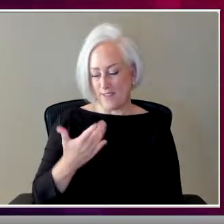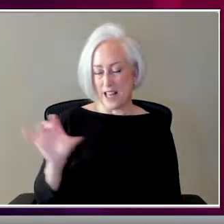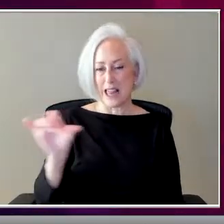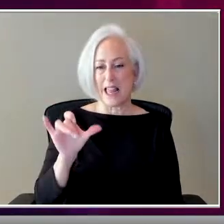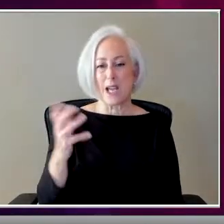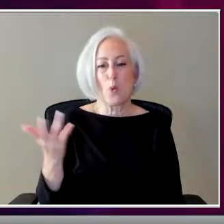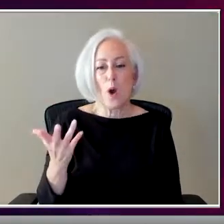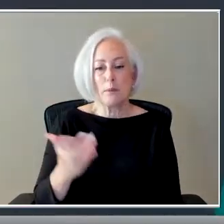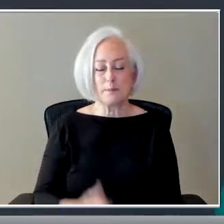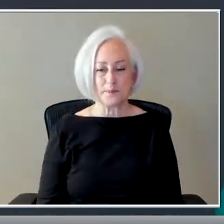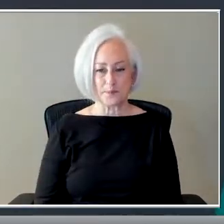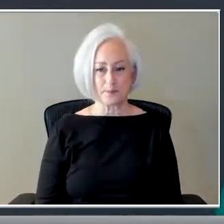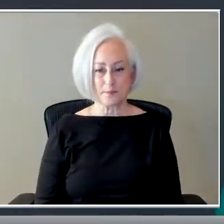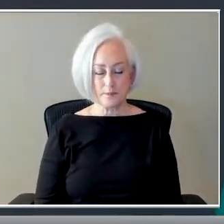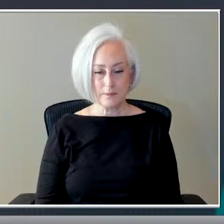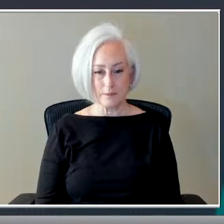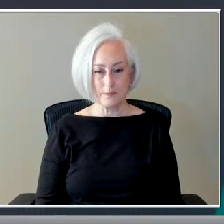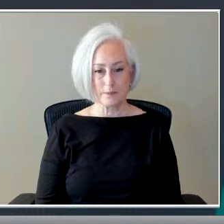it?